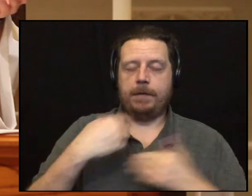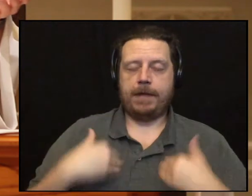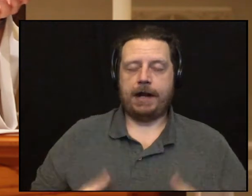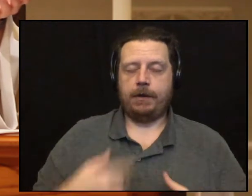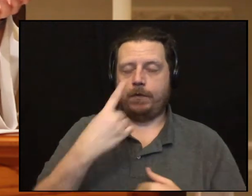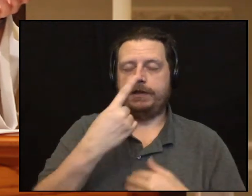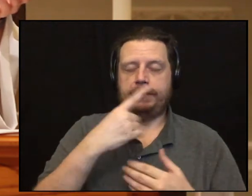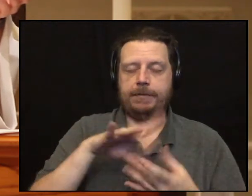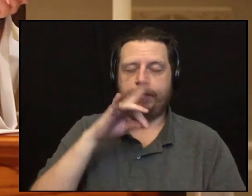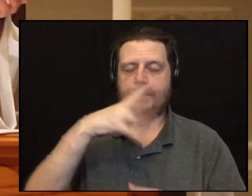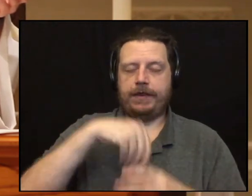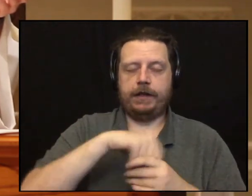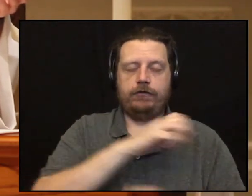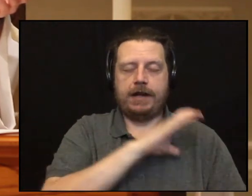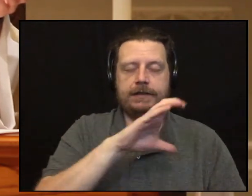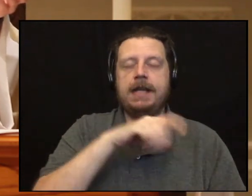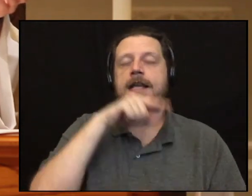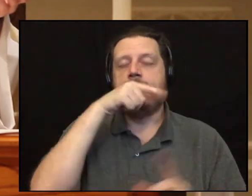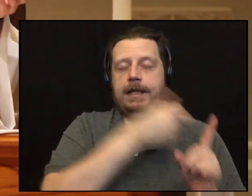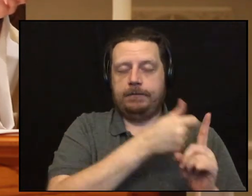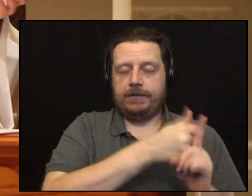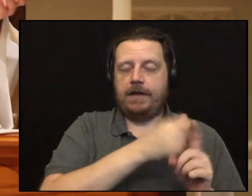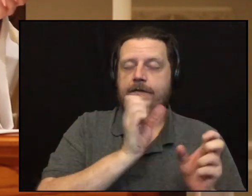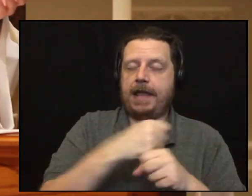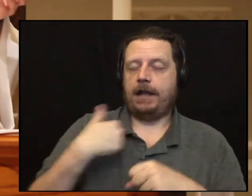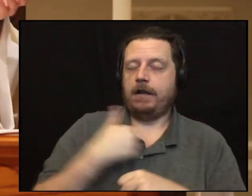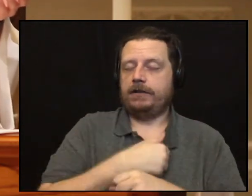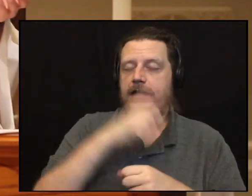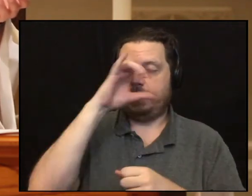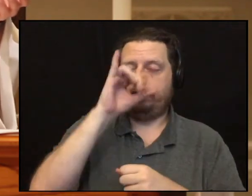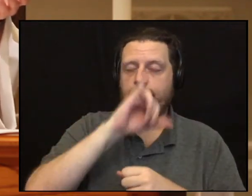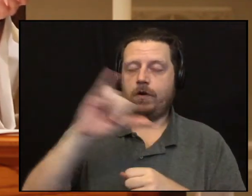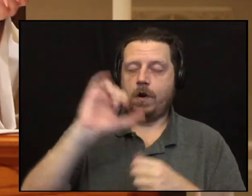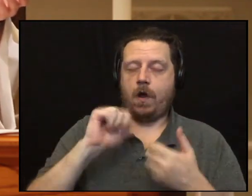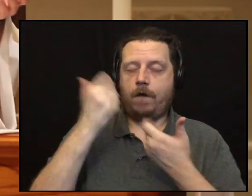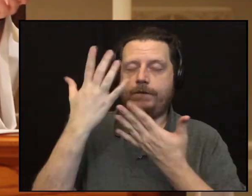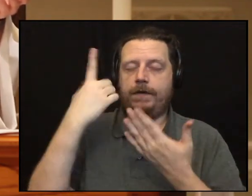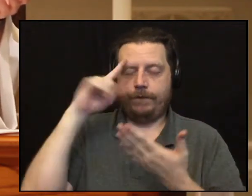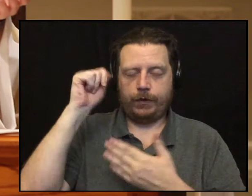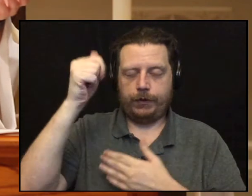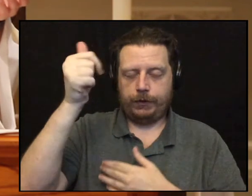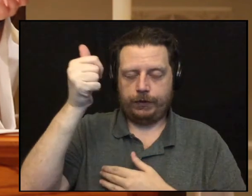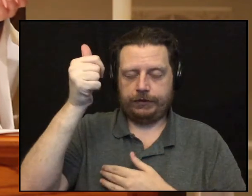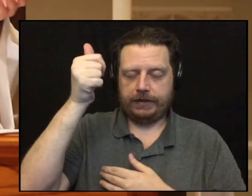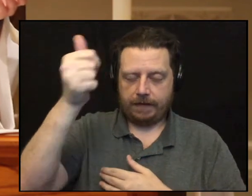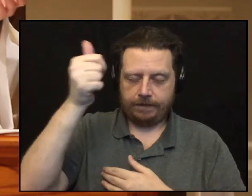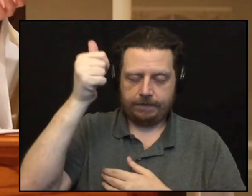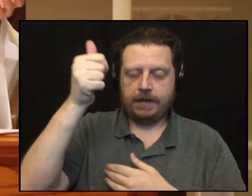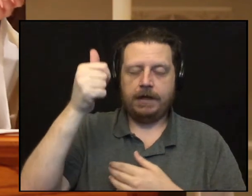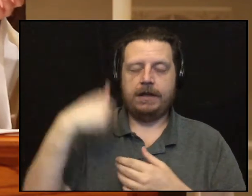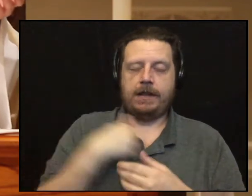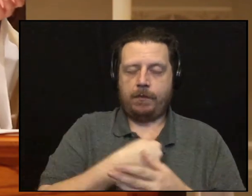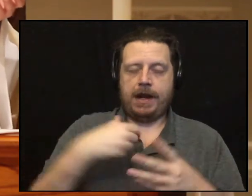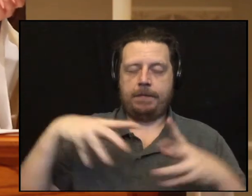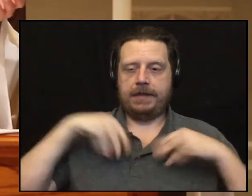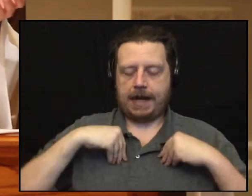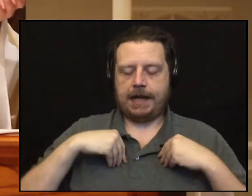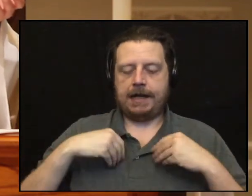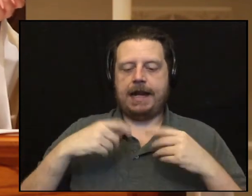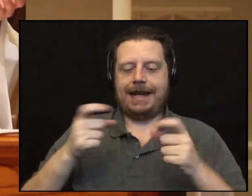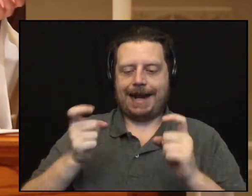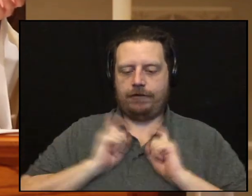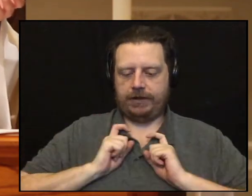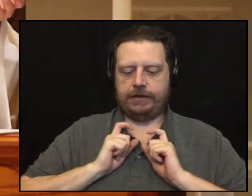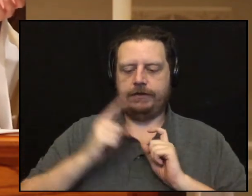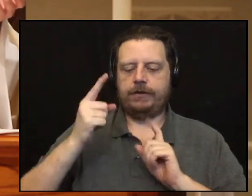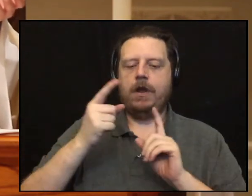May he make of us an eternal offering to you, so that we may obtain an inheritance with your elect, especially with the